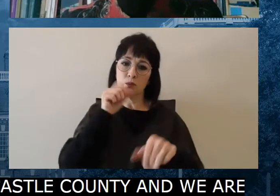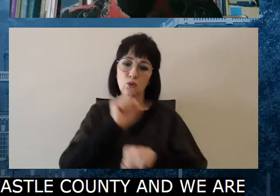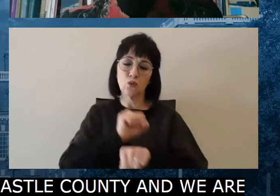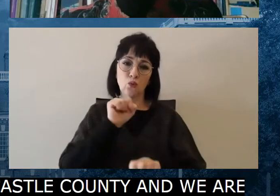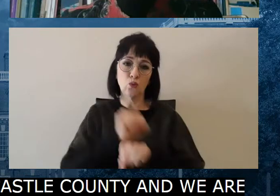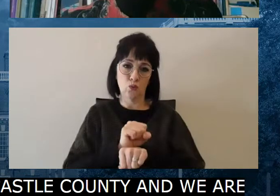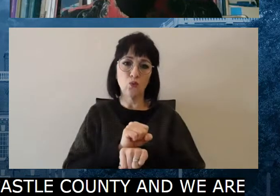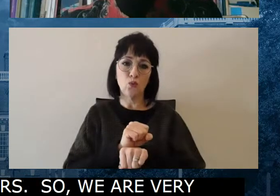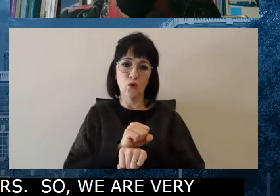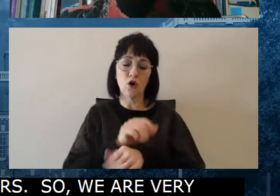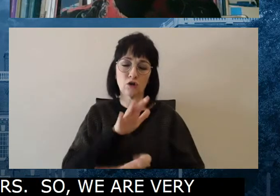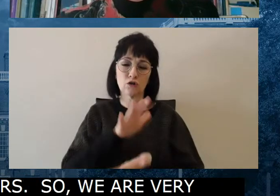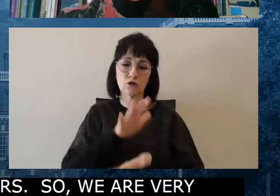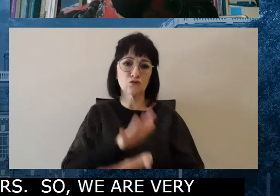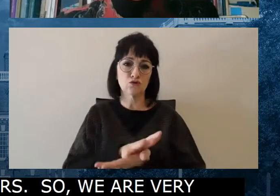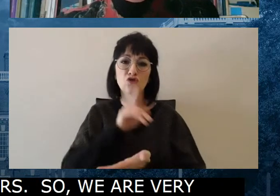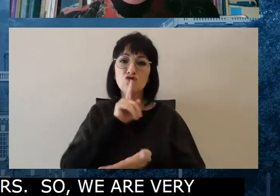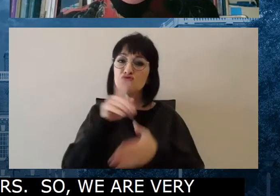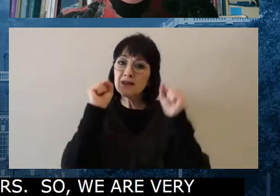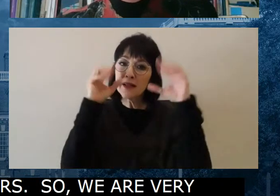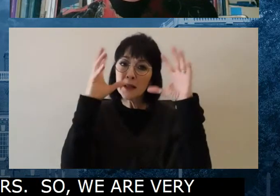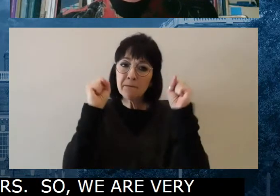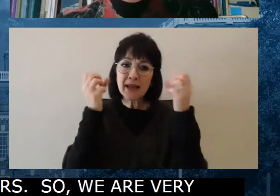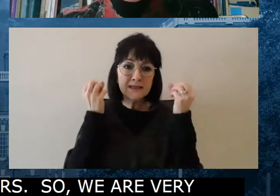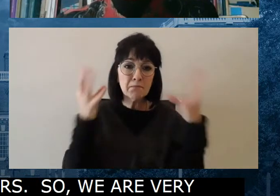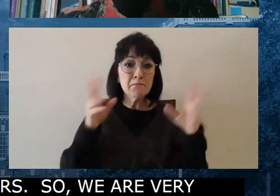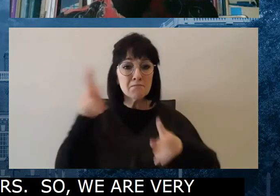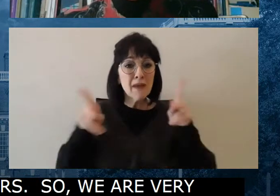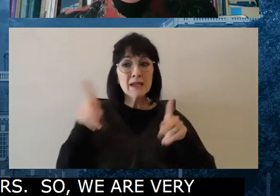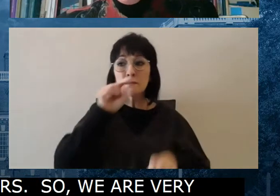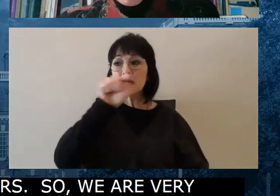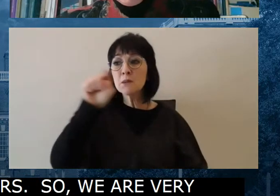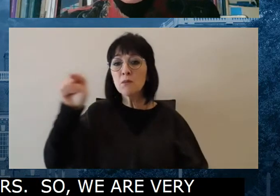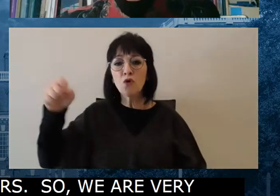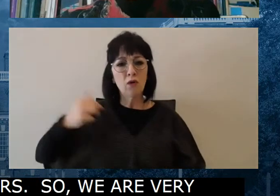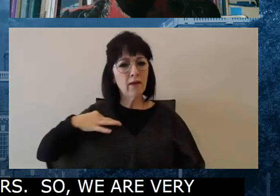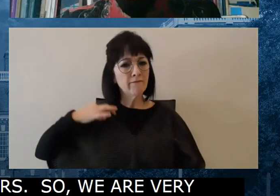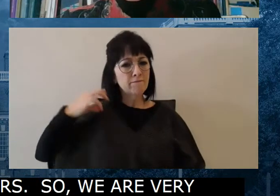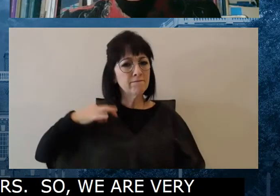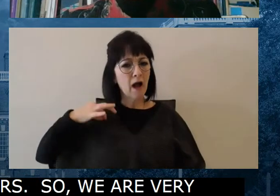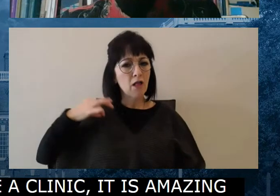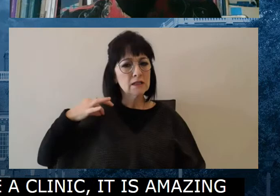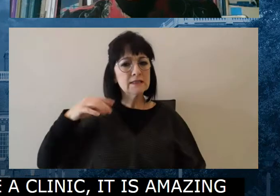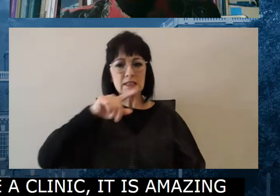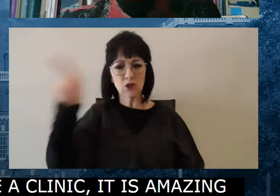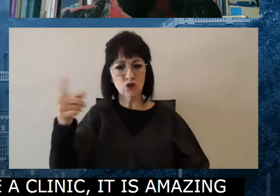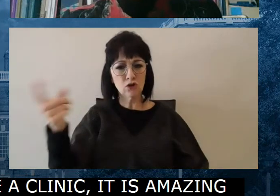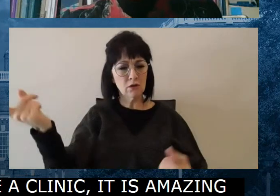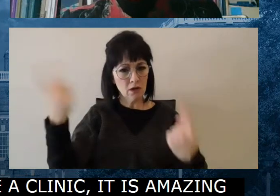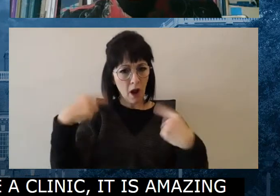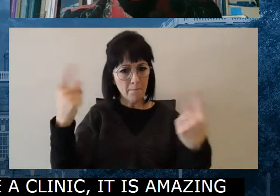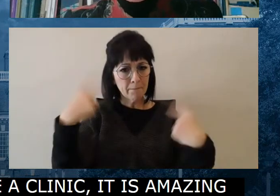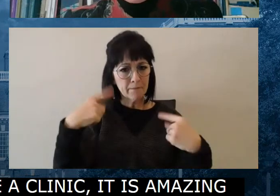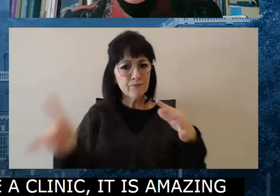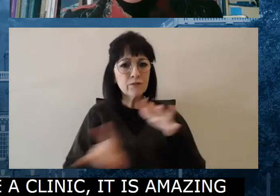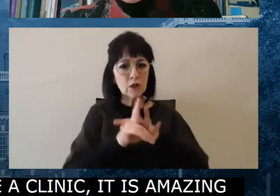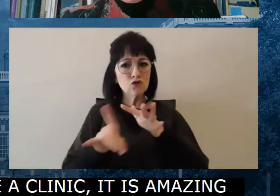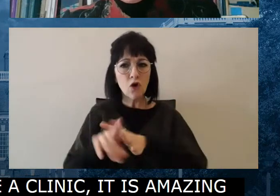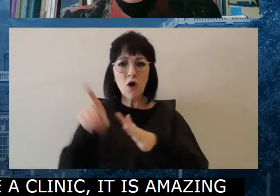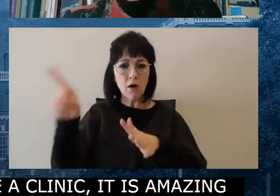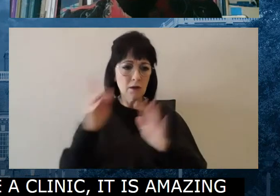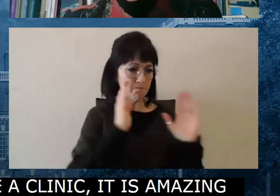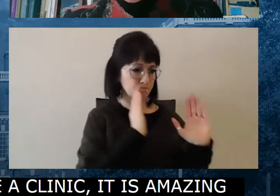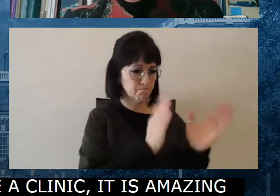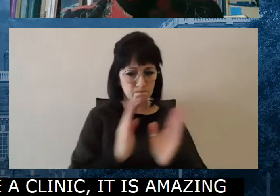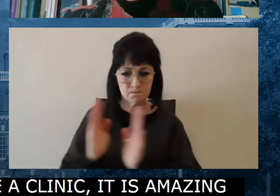come from each of the schools to help us. And they have everything perfectly arranged for the convenience of the people who will be coming to get the